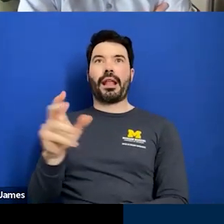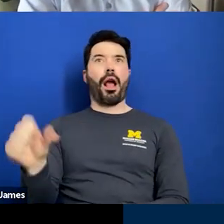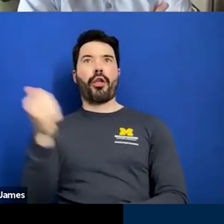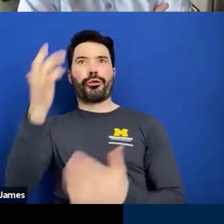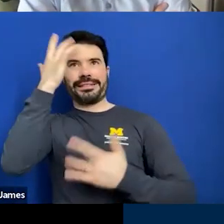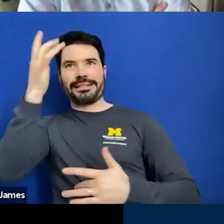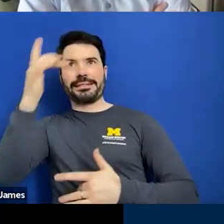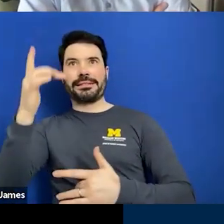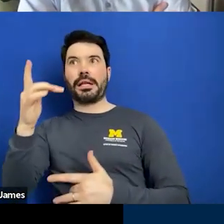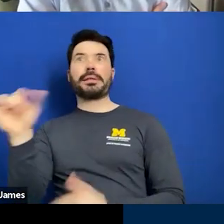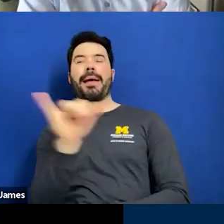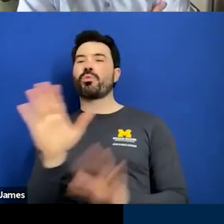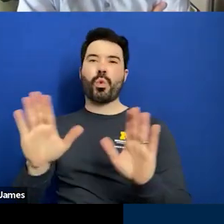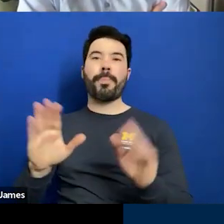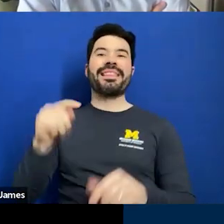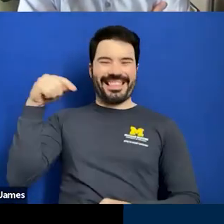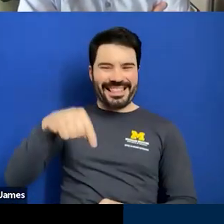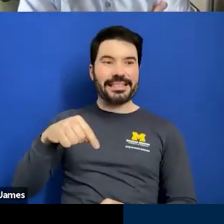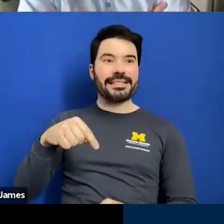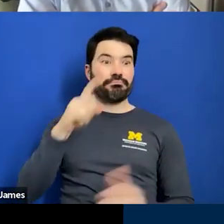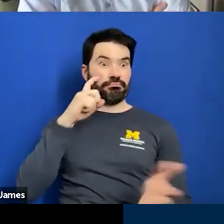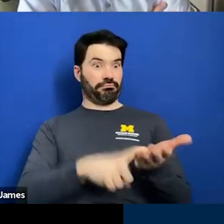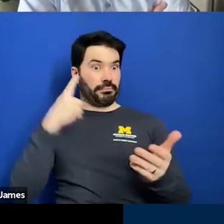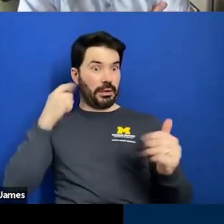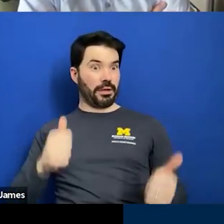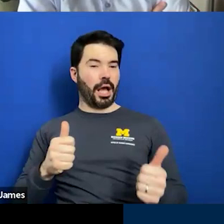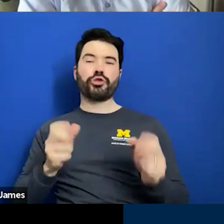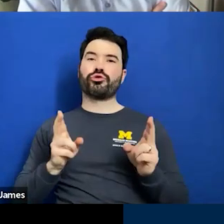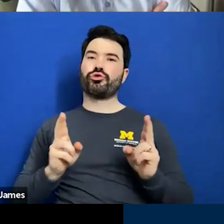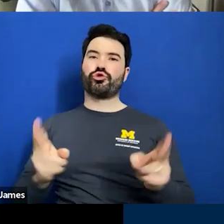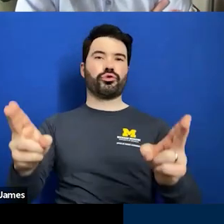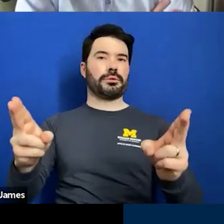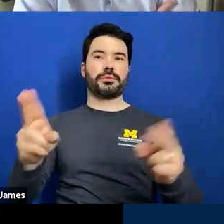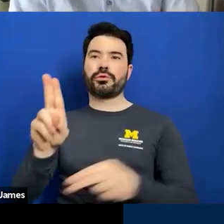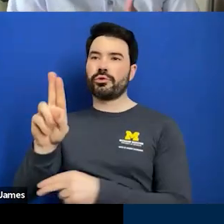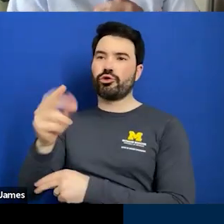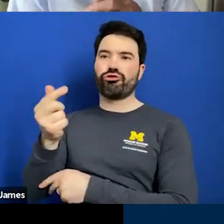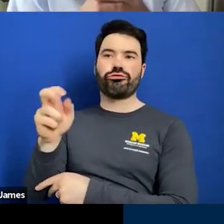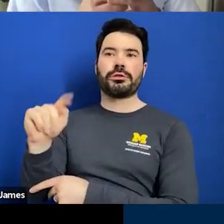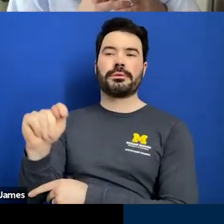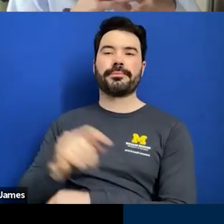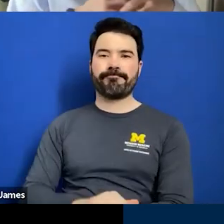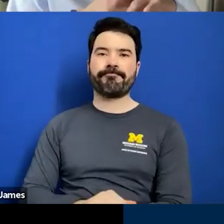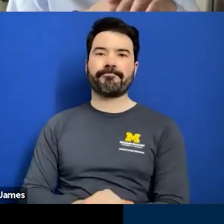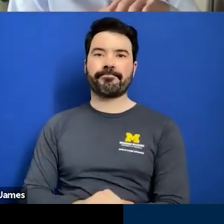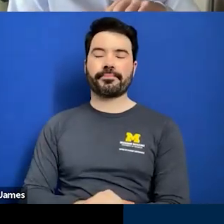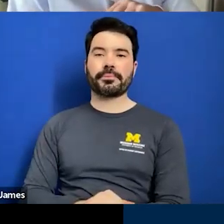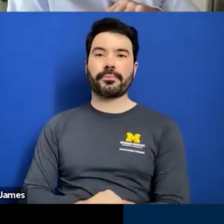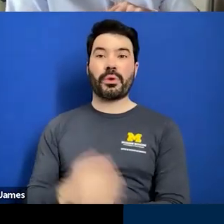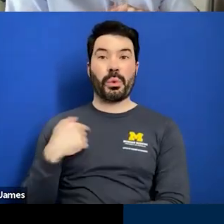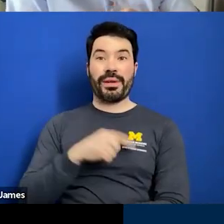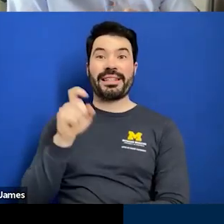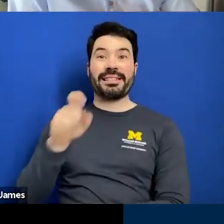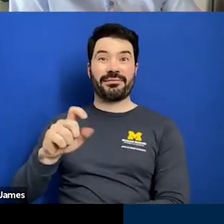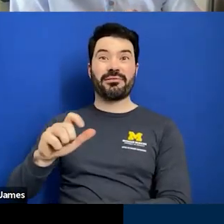illnesses, but I would treat this as an urgency if this were my, my child. We need to mobilize the